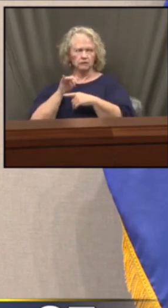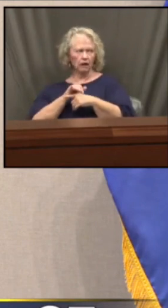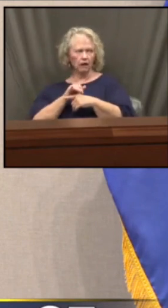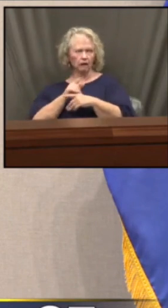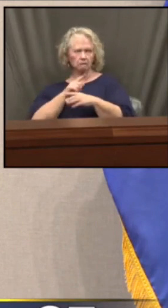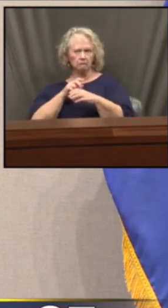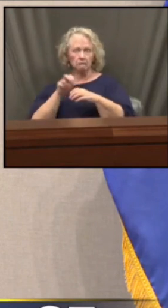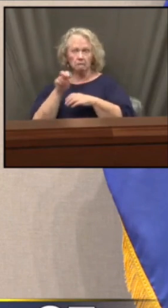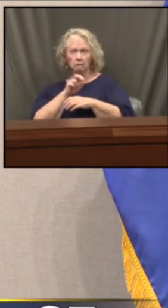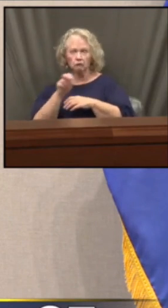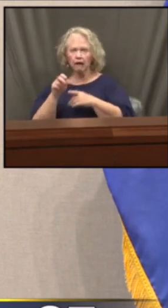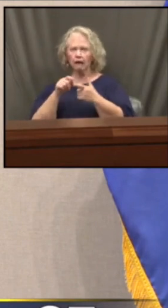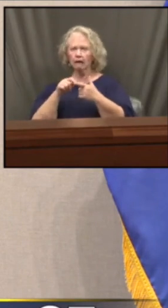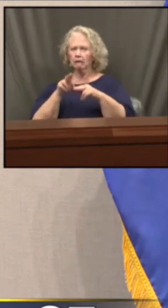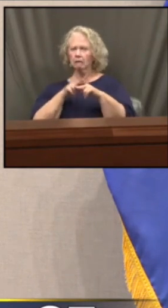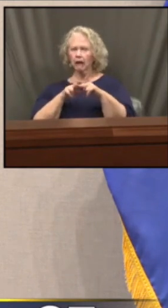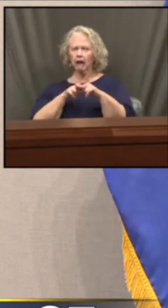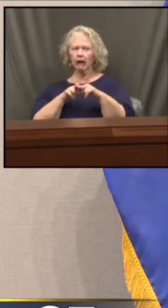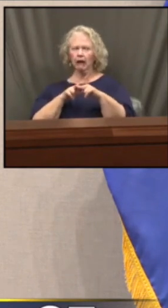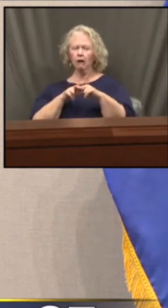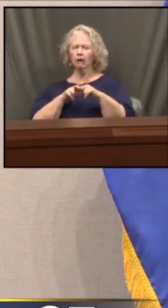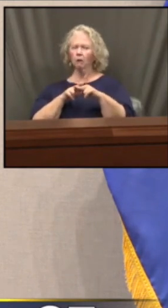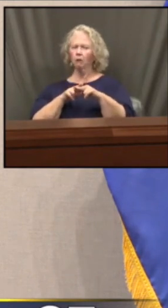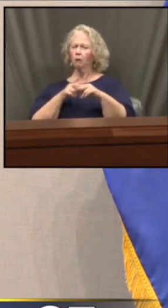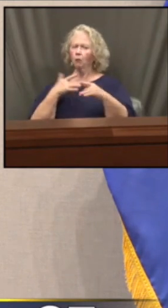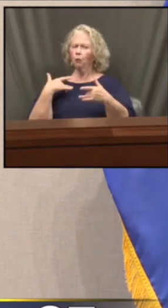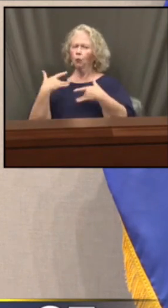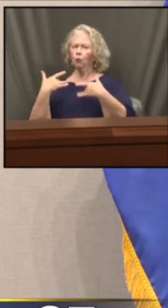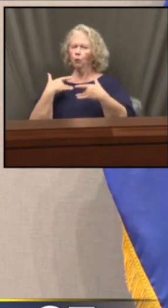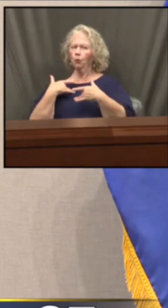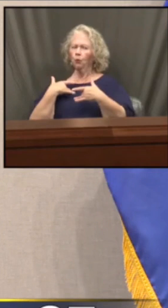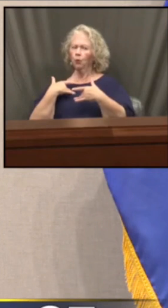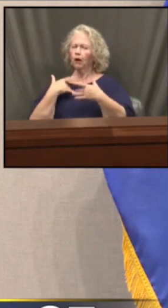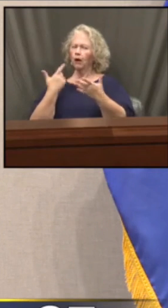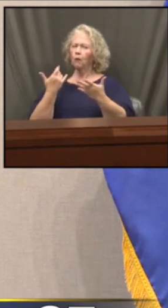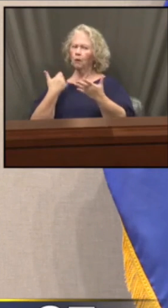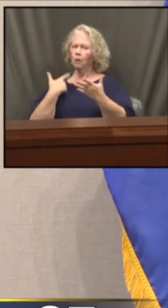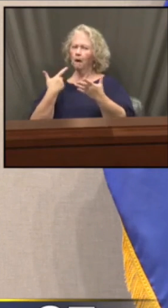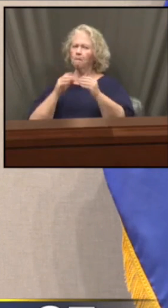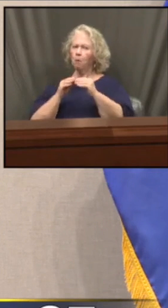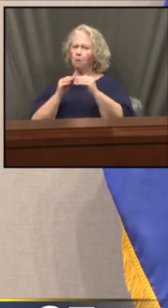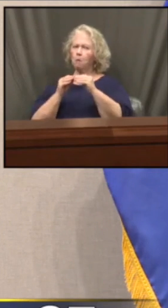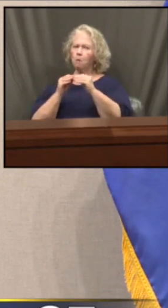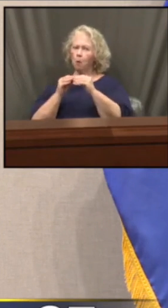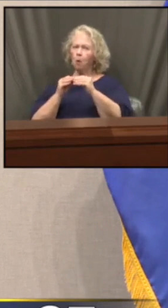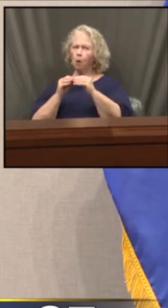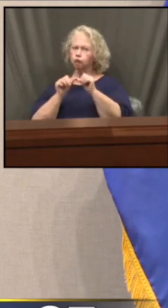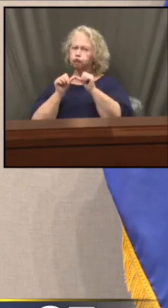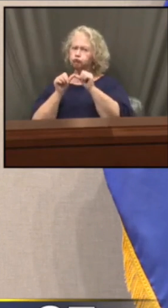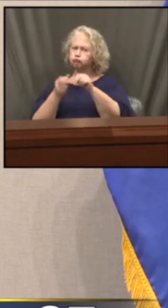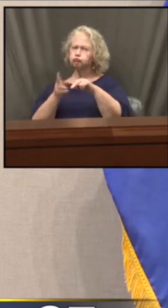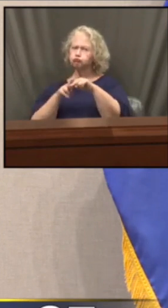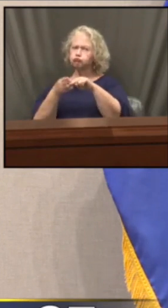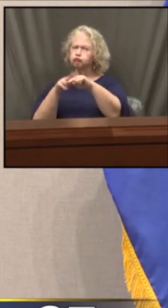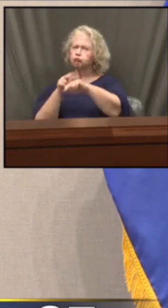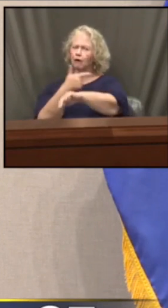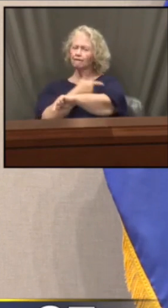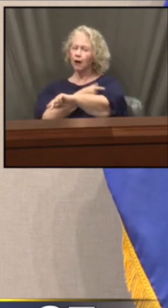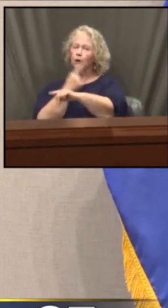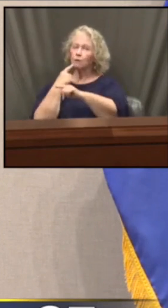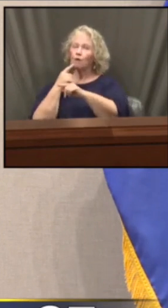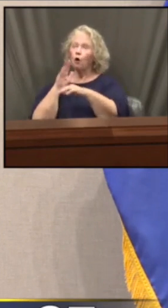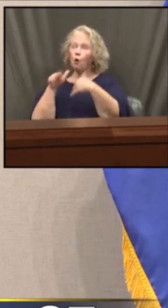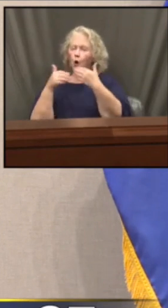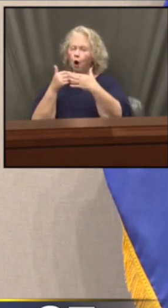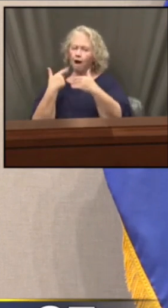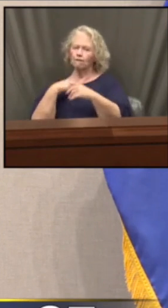And there's obviously a very strong interest in seeing further adoption of the vaccines to keep all of our communities safe and our